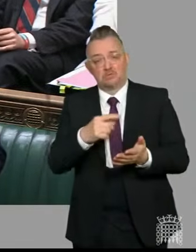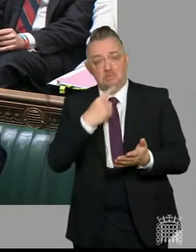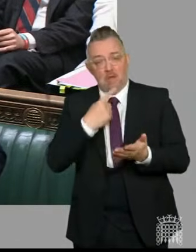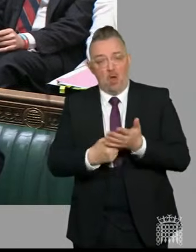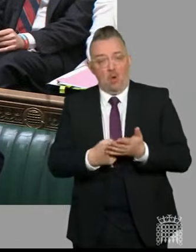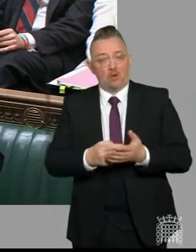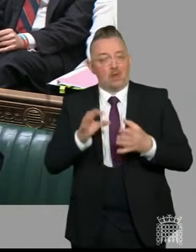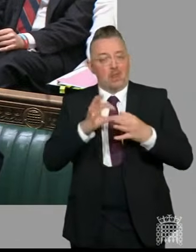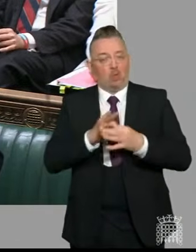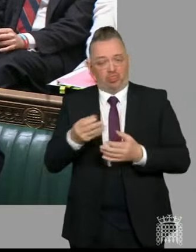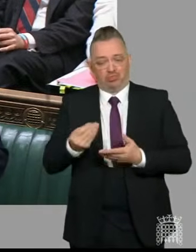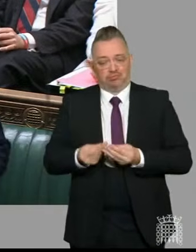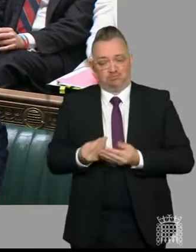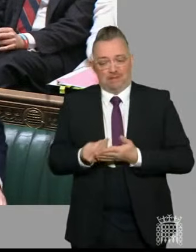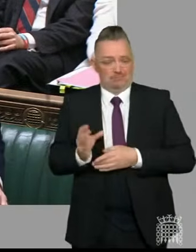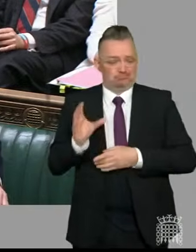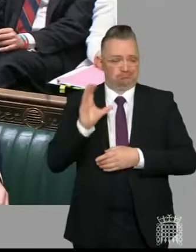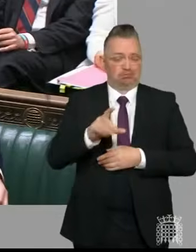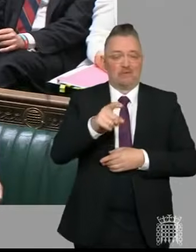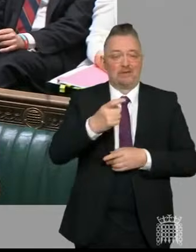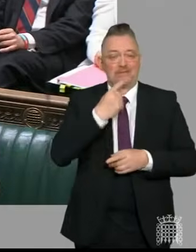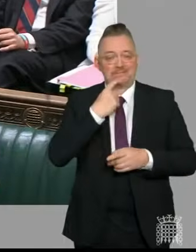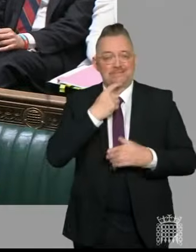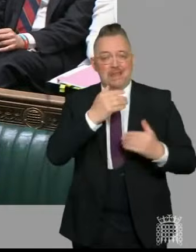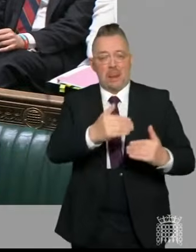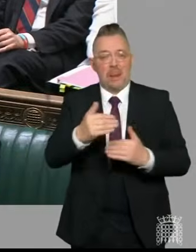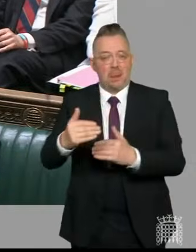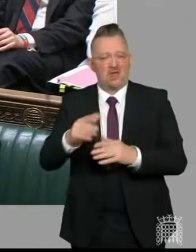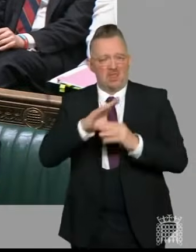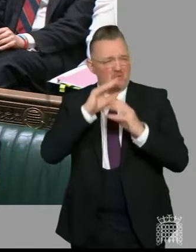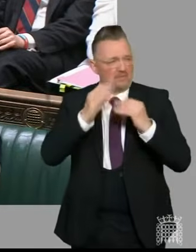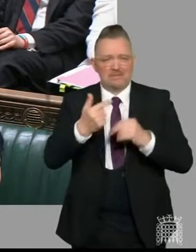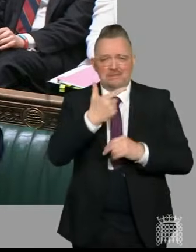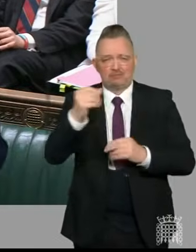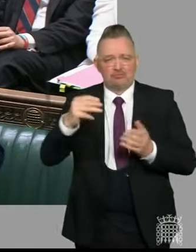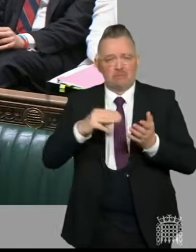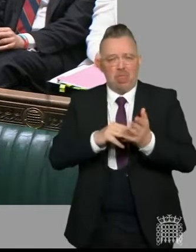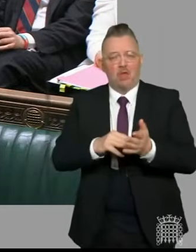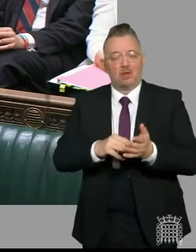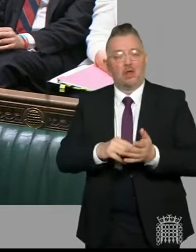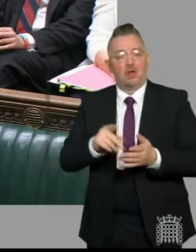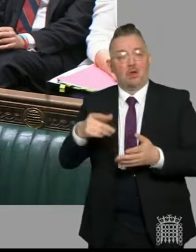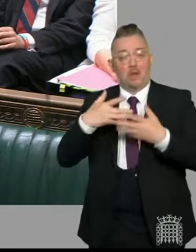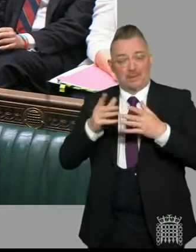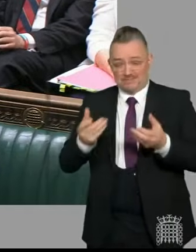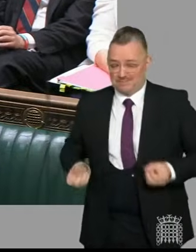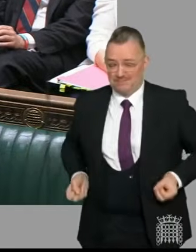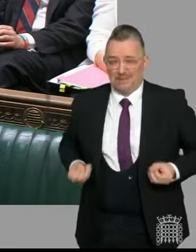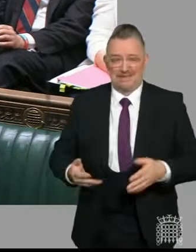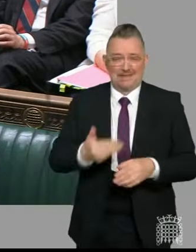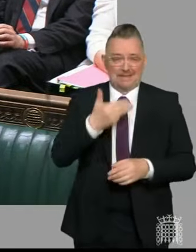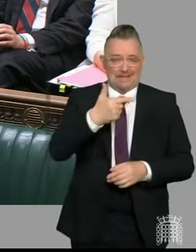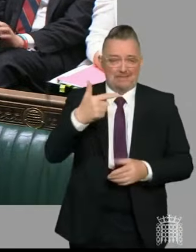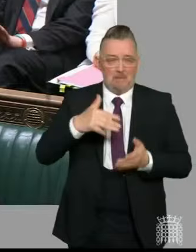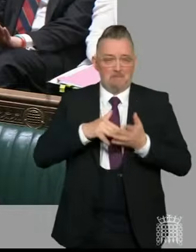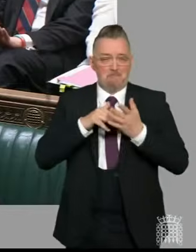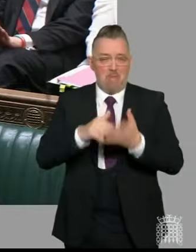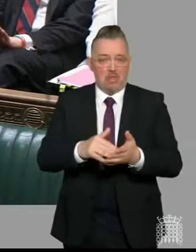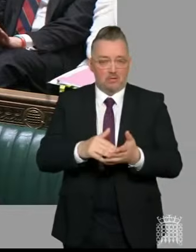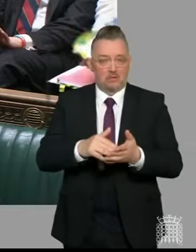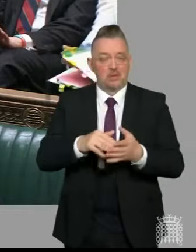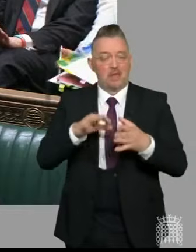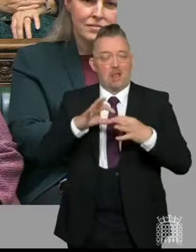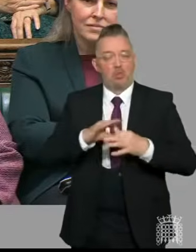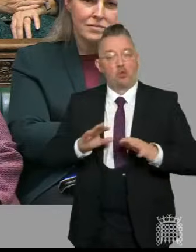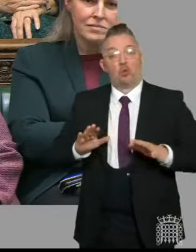past year, the government spent £97 million more on UK-made steel for major public projects. So we're continuing to